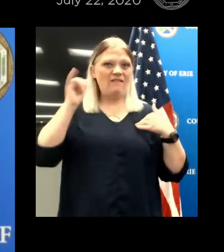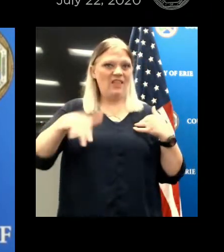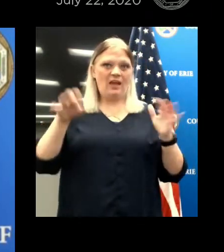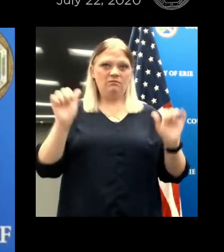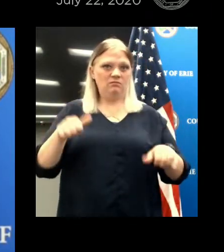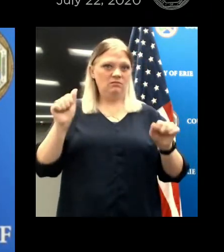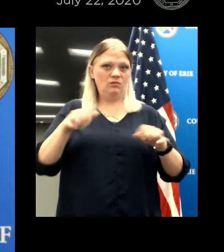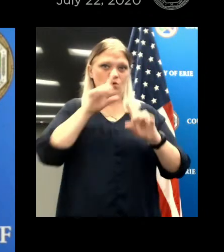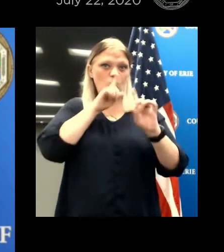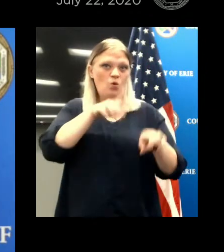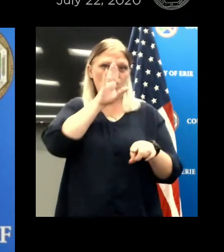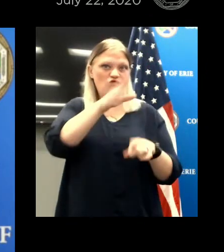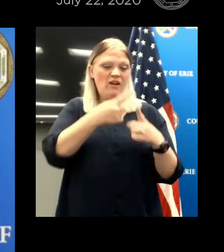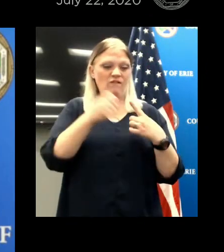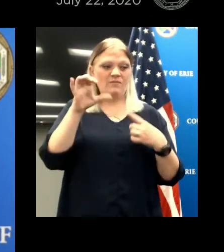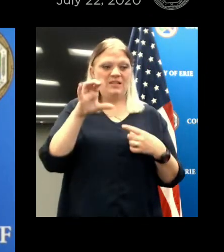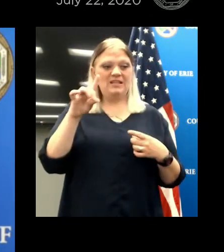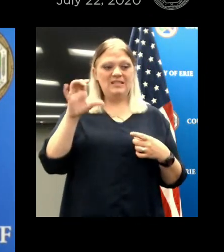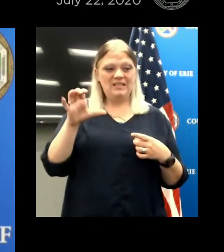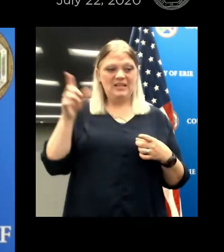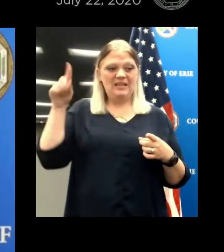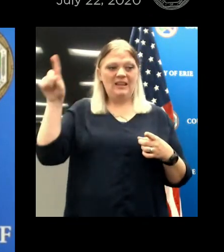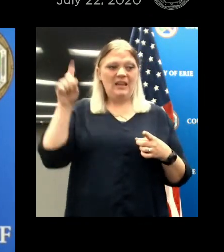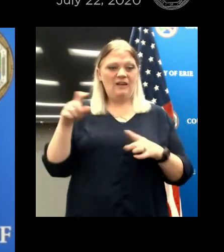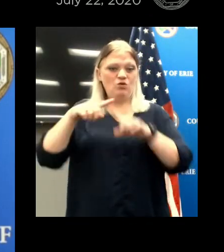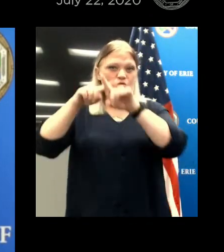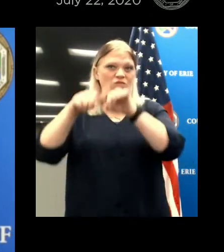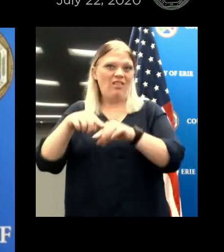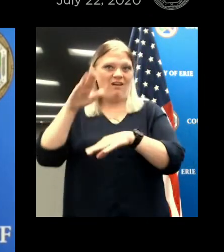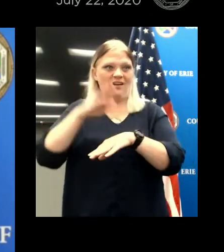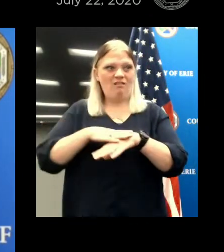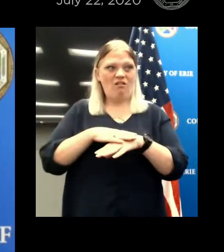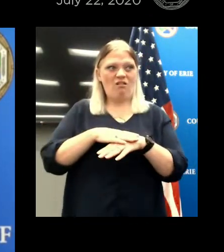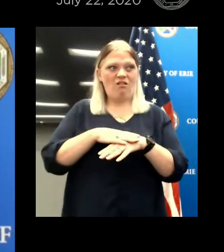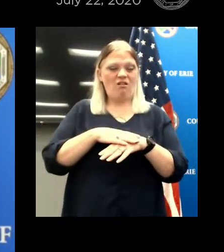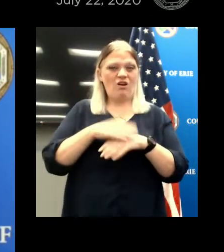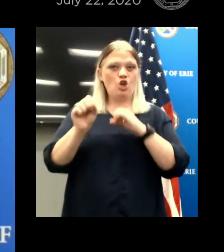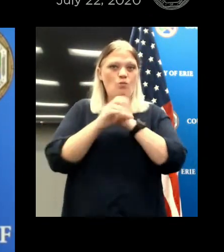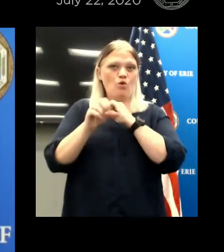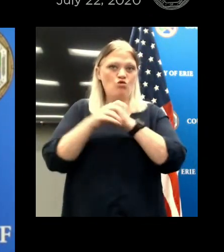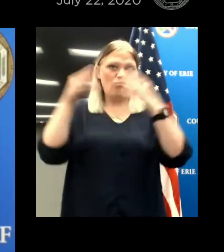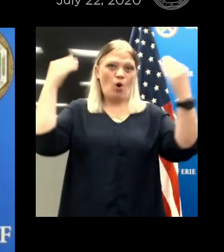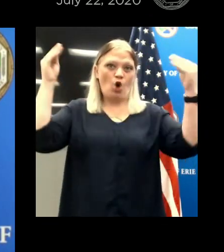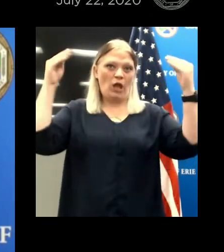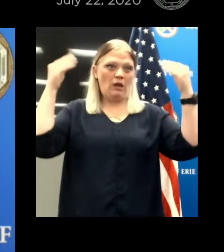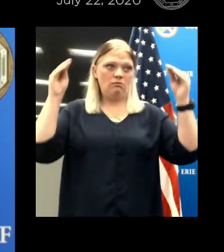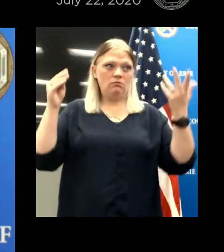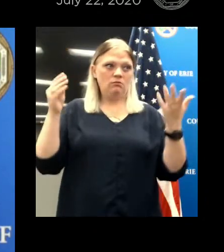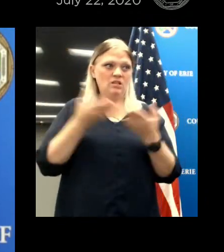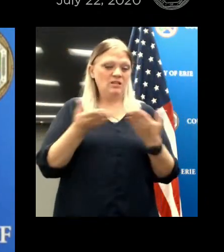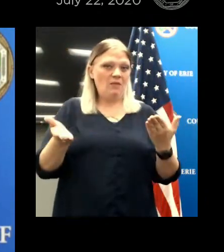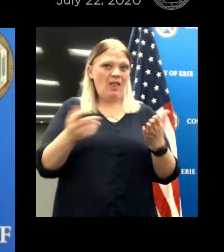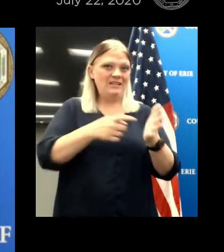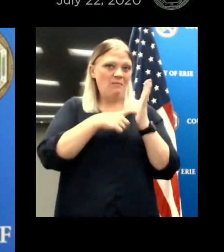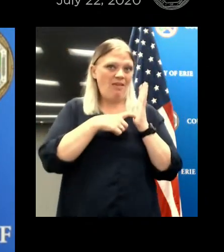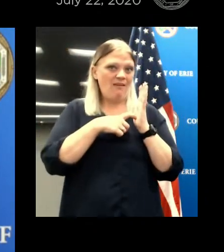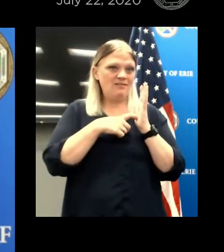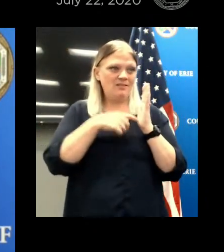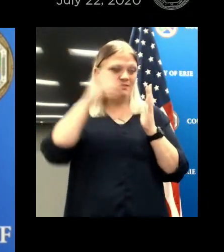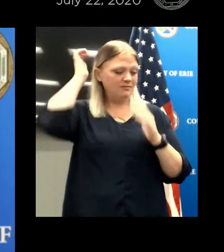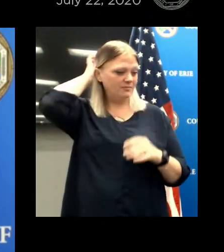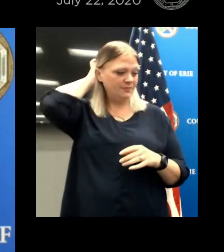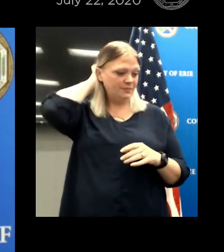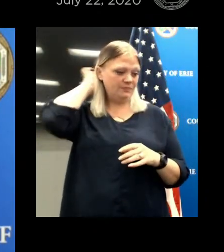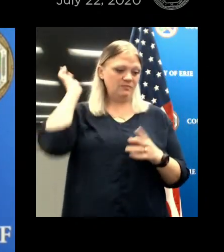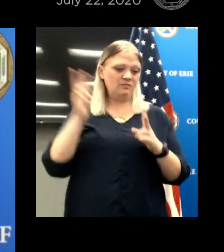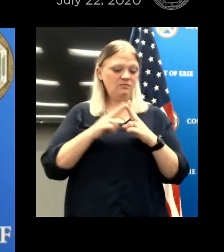capability to order directly from CDC. They have to rely on the commercial market and the supply and demand. It's